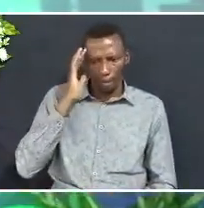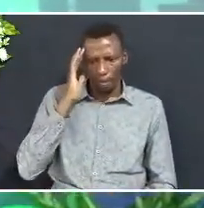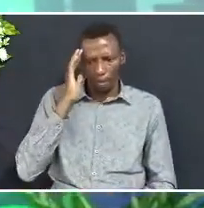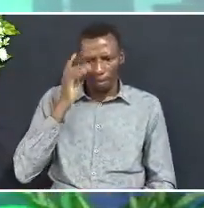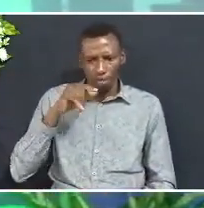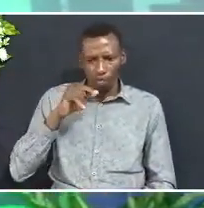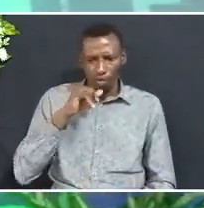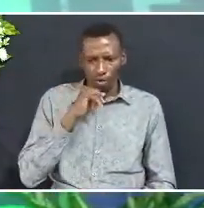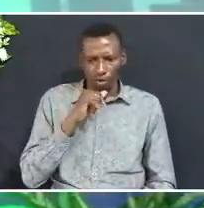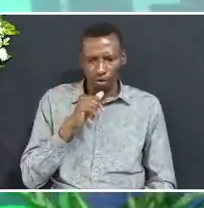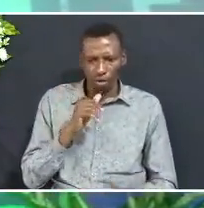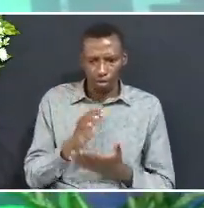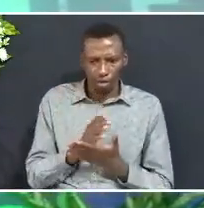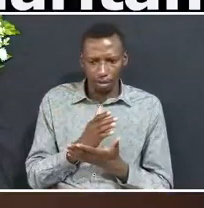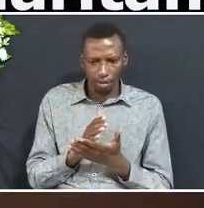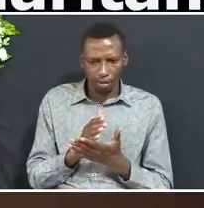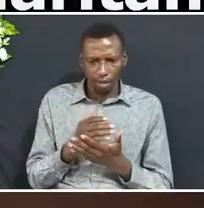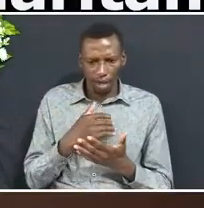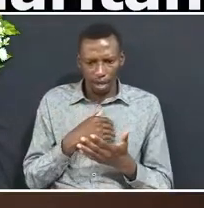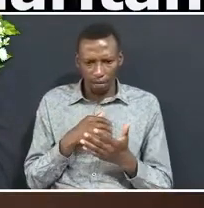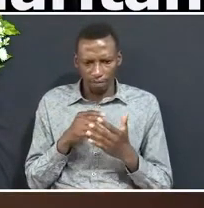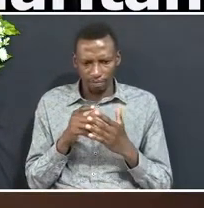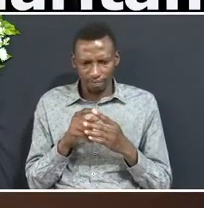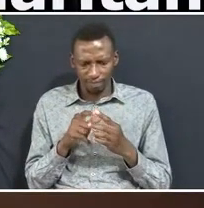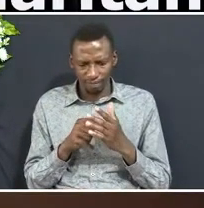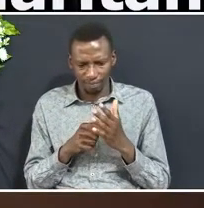share. There were discrepancies, there were